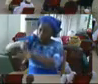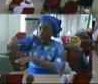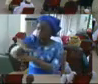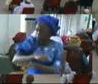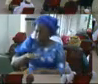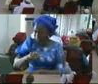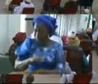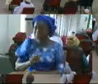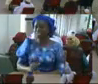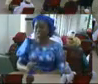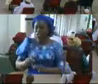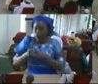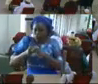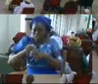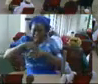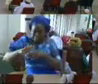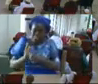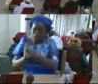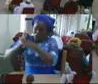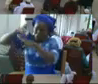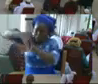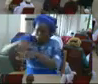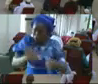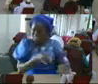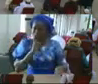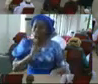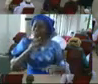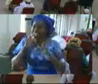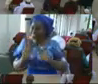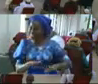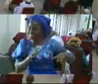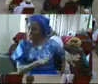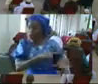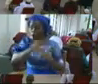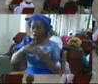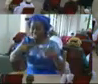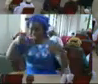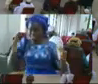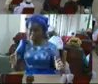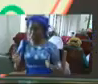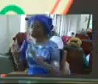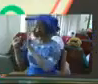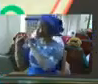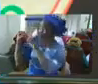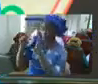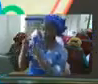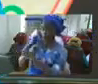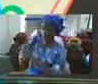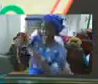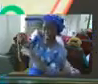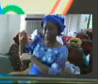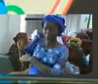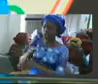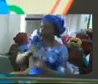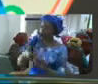As soon as they crossed over, and all the enemies that had been pursuing them were destroyed,